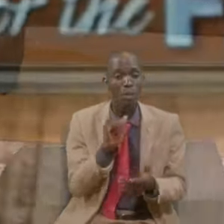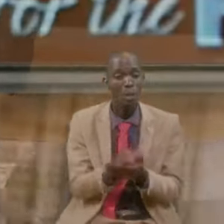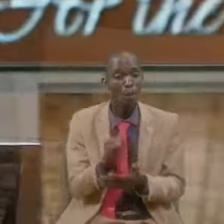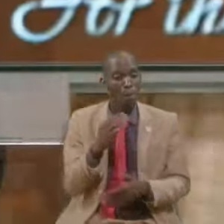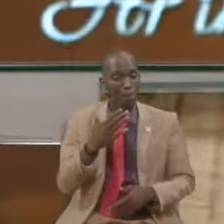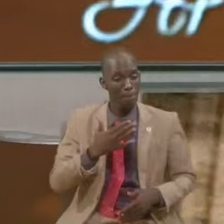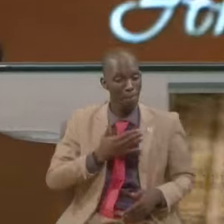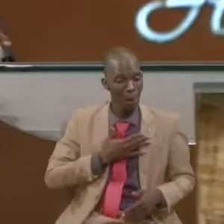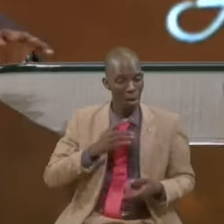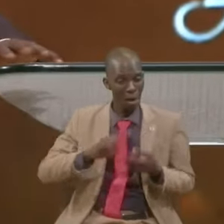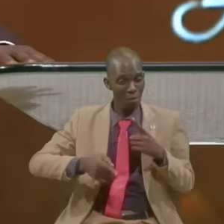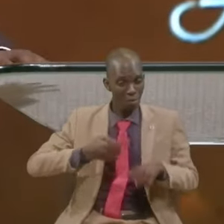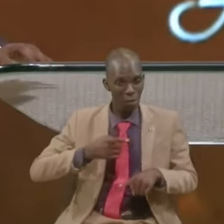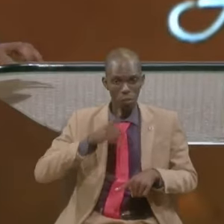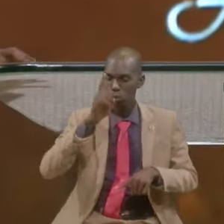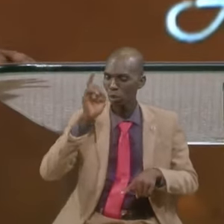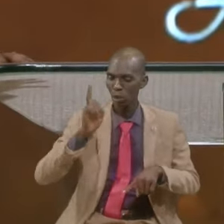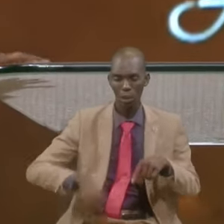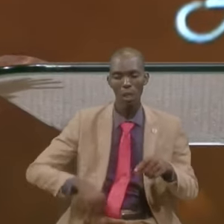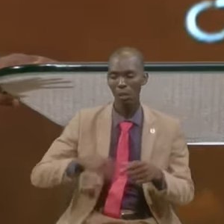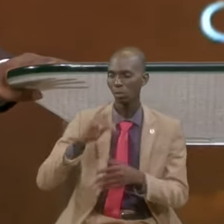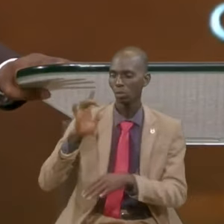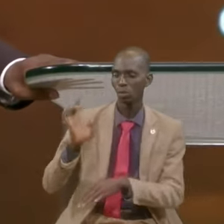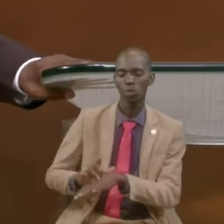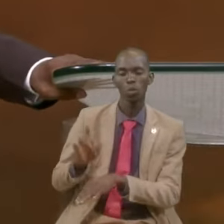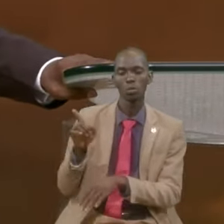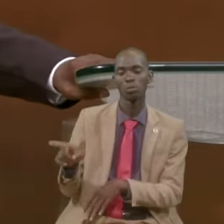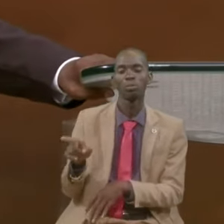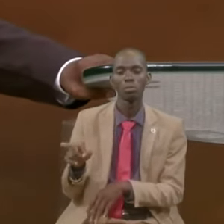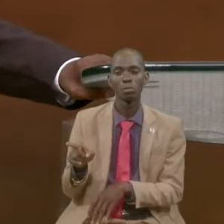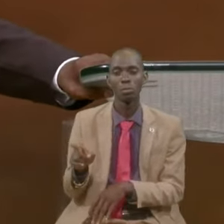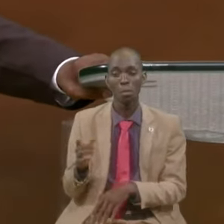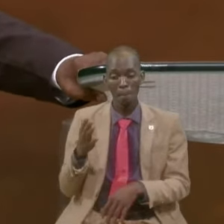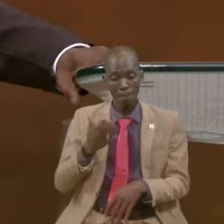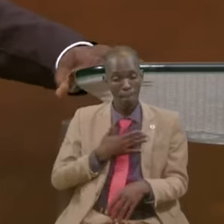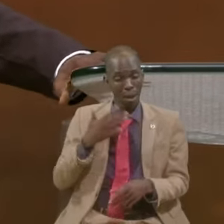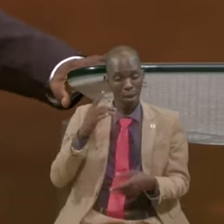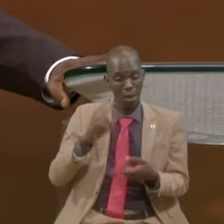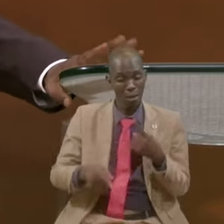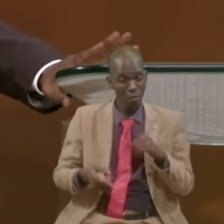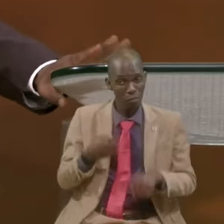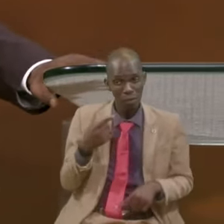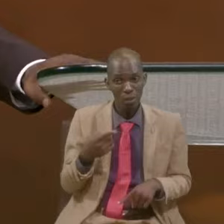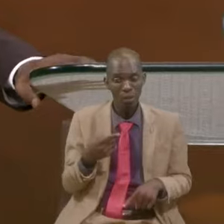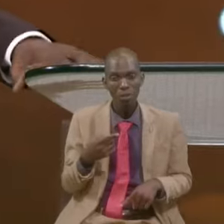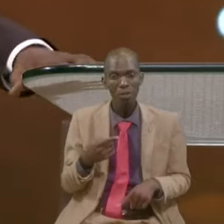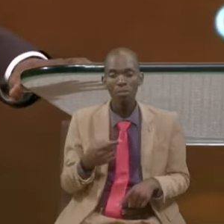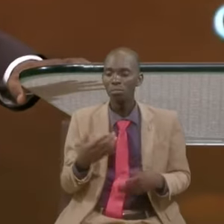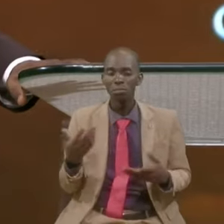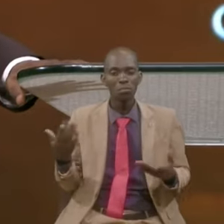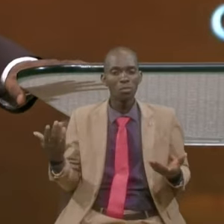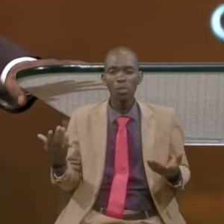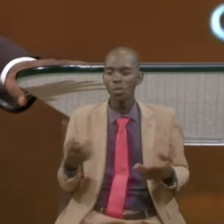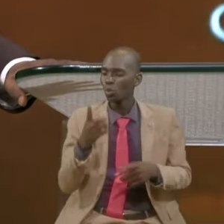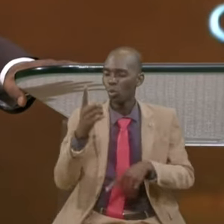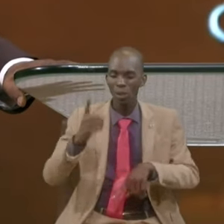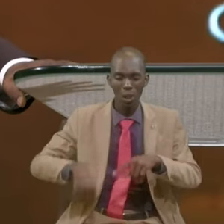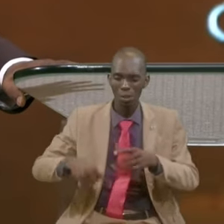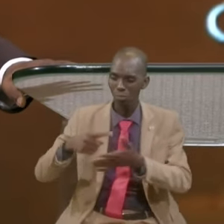is untouchable. My friend is incorrigible. You cannot correct